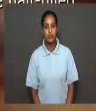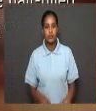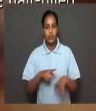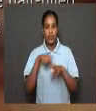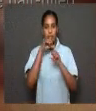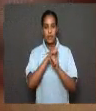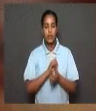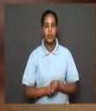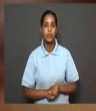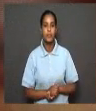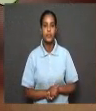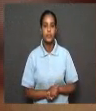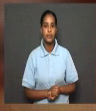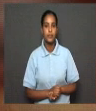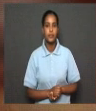Time's up.